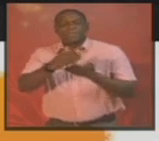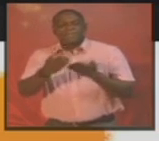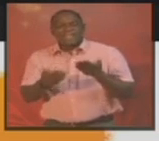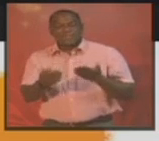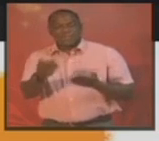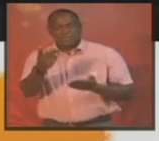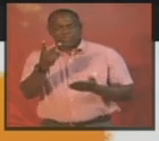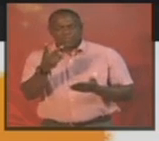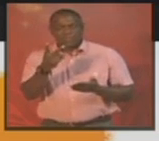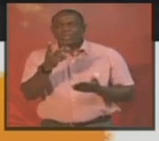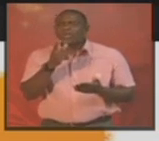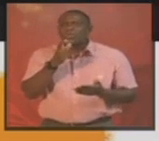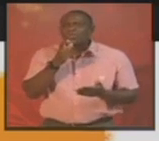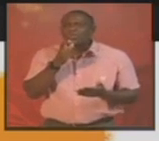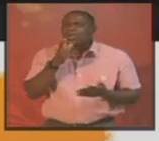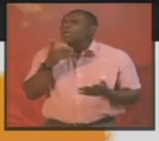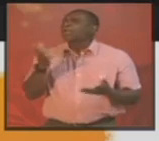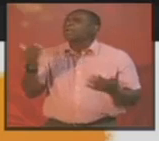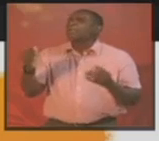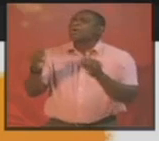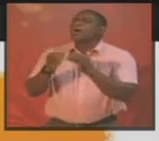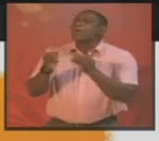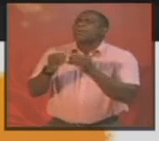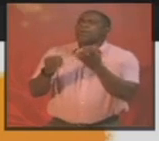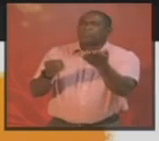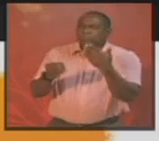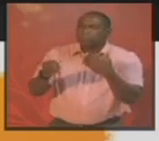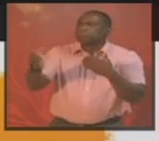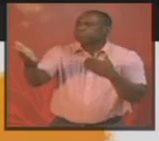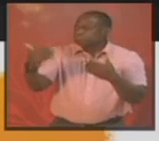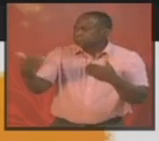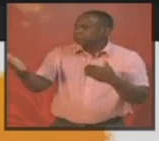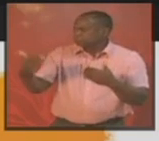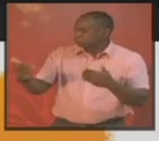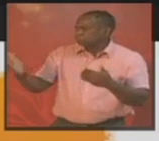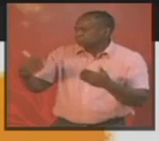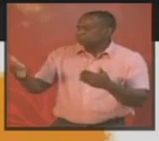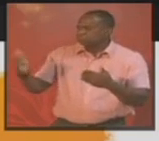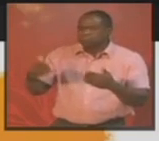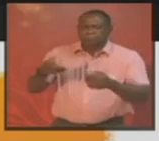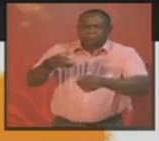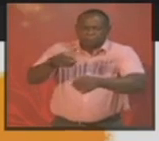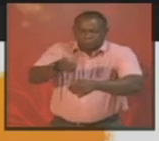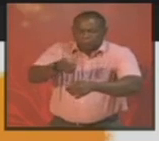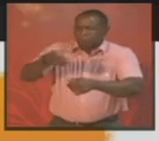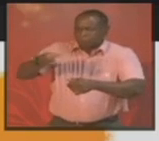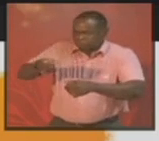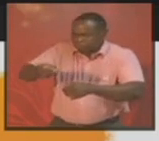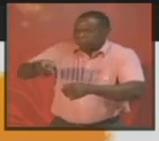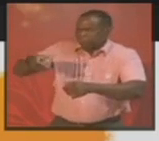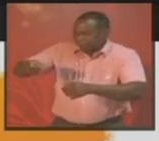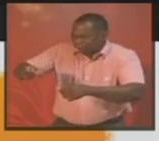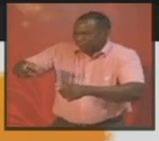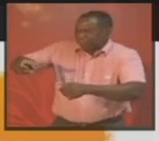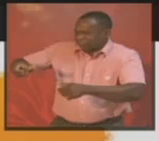volunteers that are in the study, and you're also diversifying the volunteers that are there by their